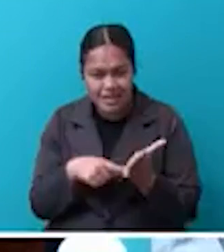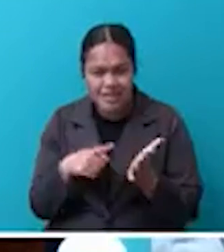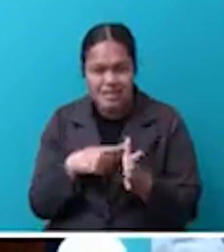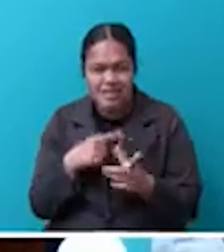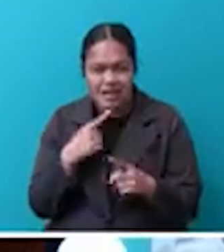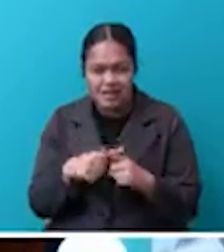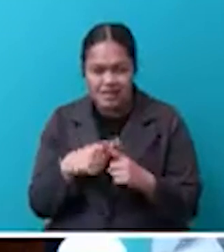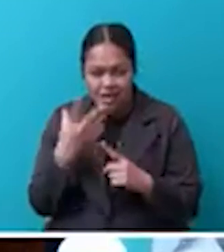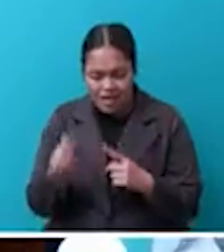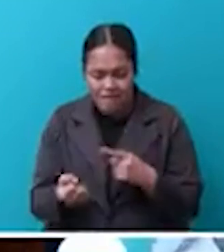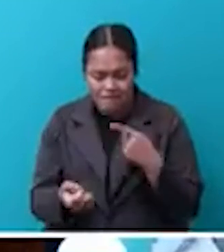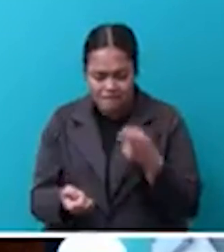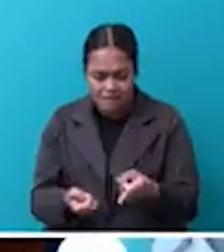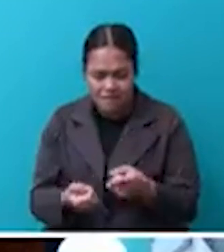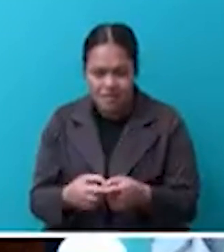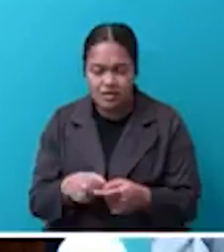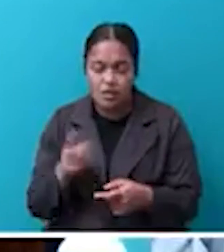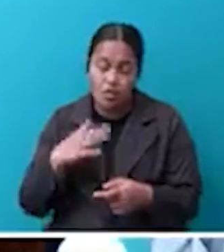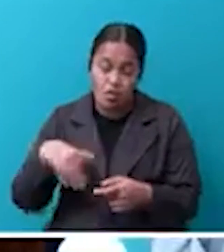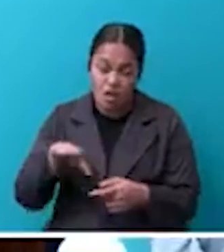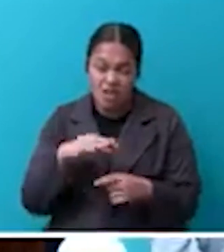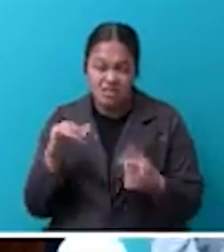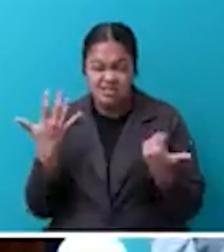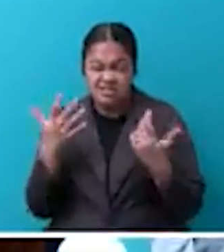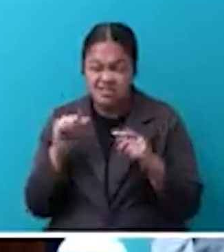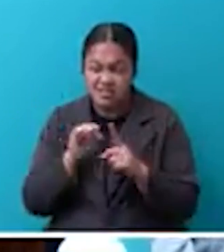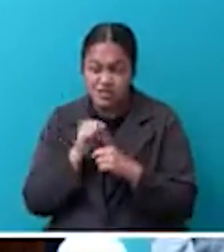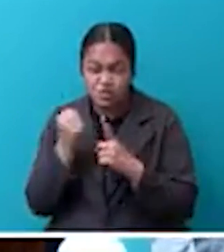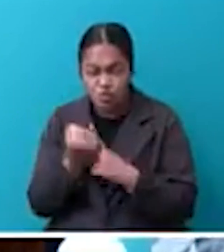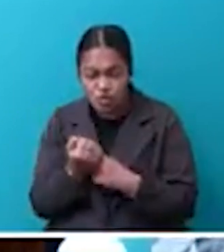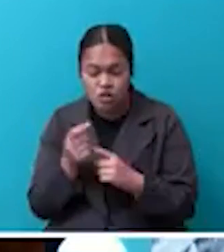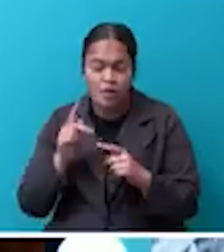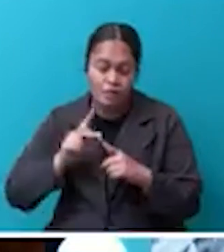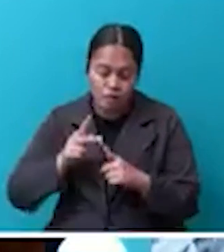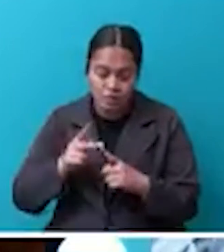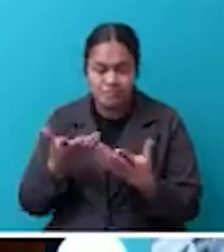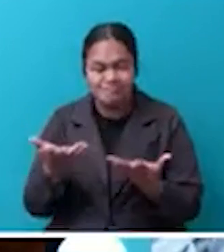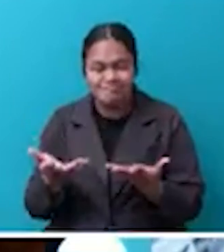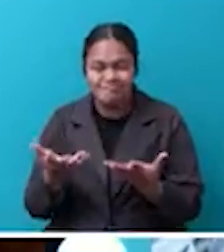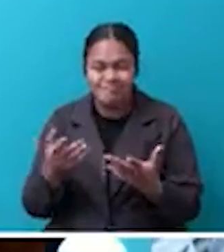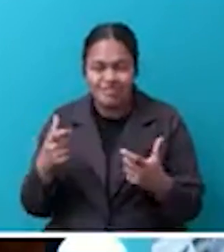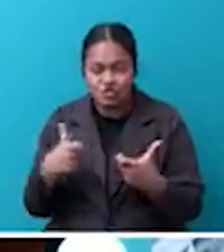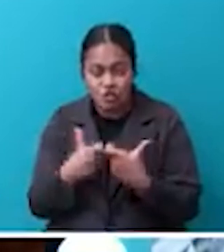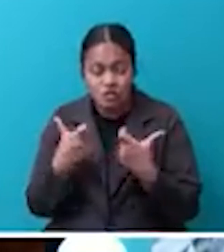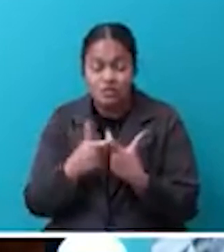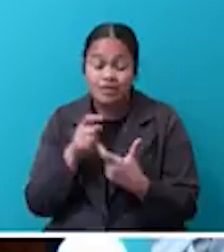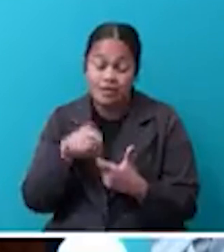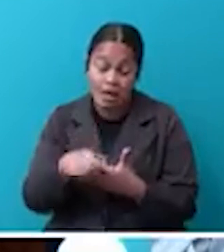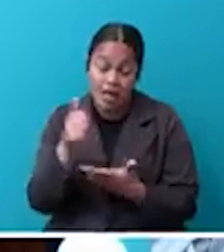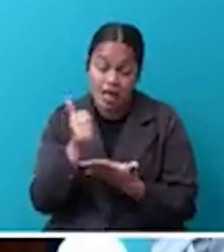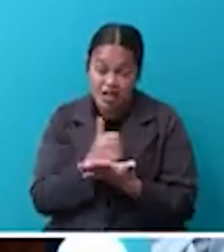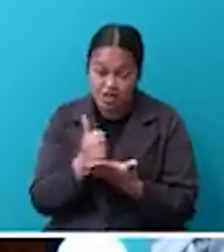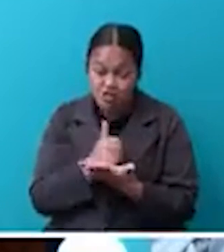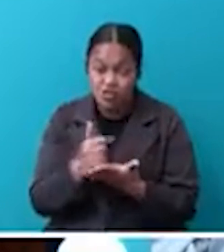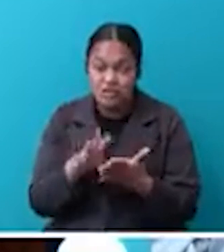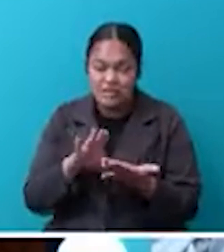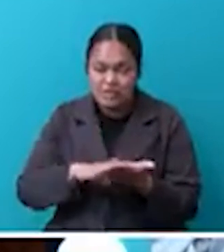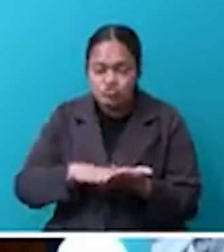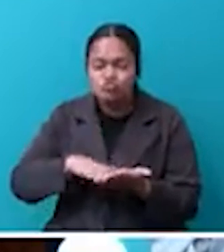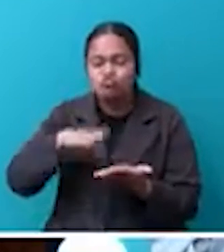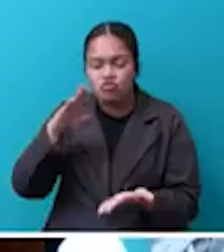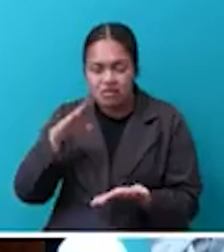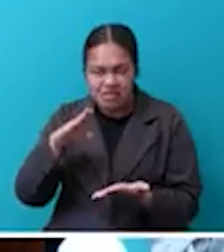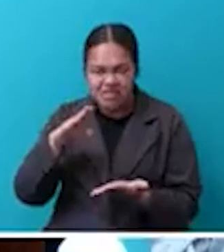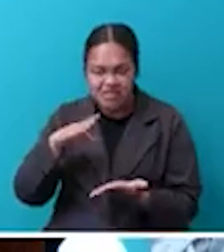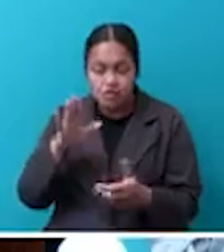us. Although the situation was politically and technically challenging, this action served to increase the ambition